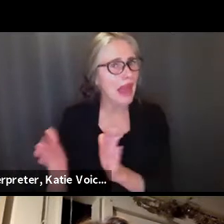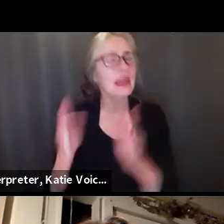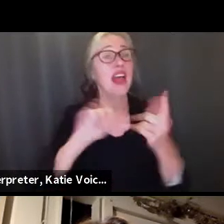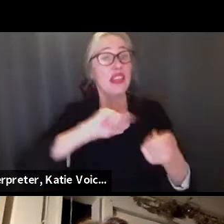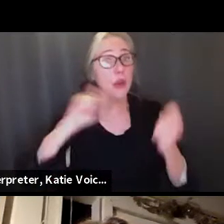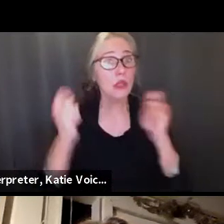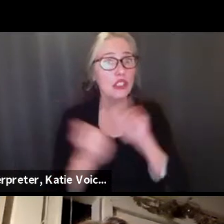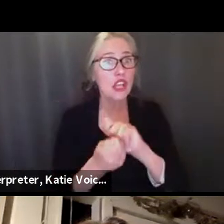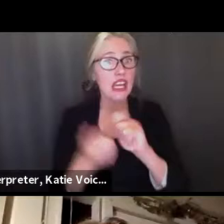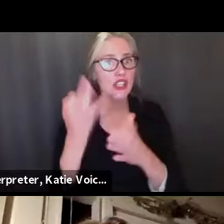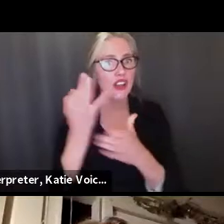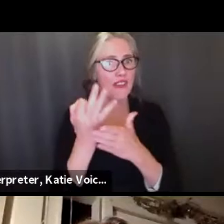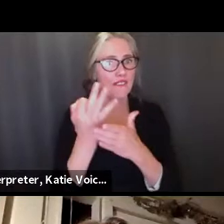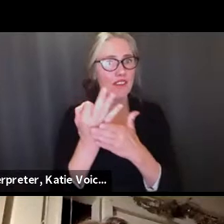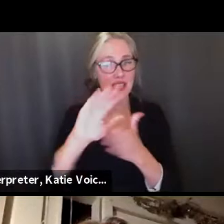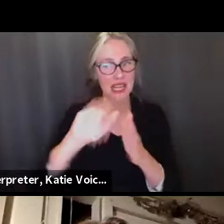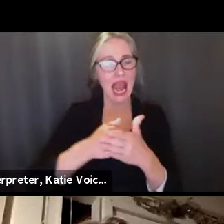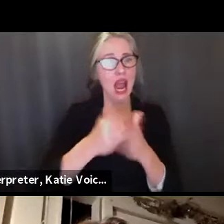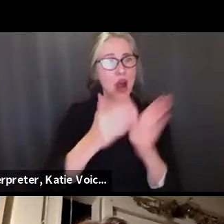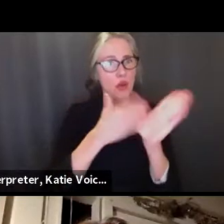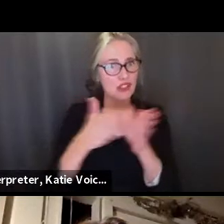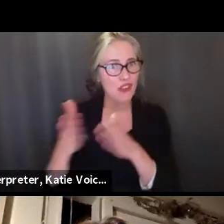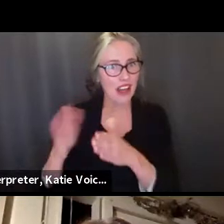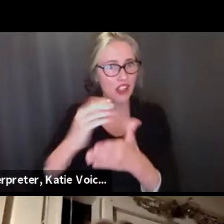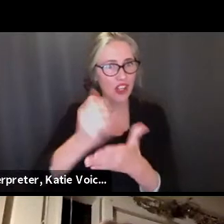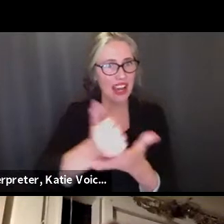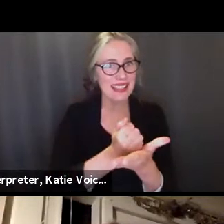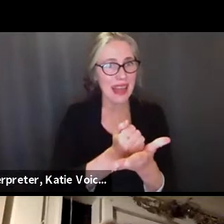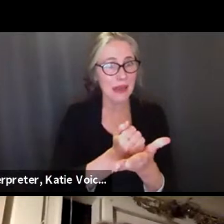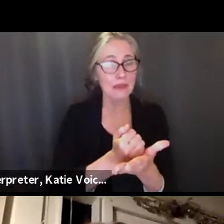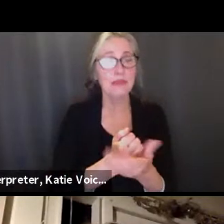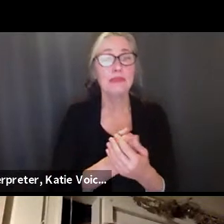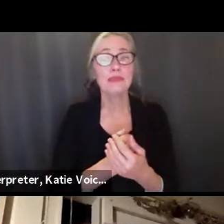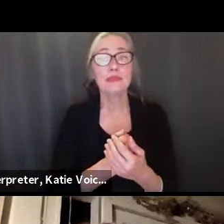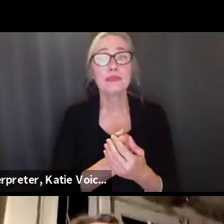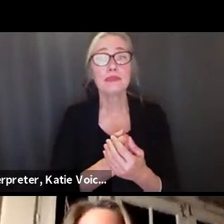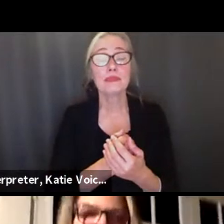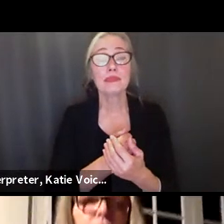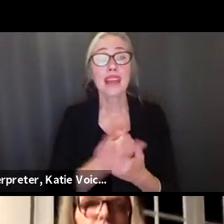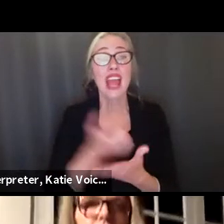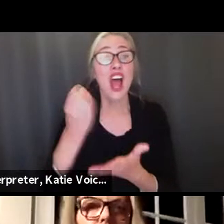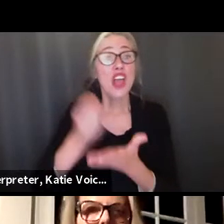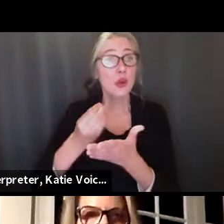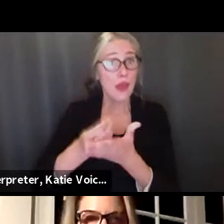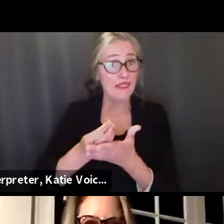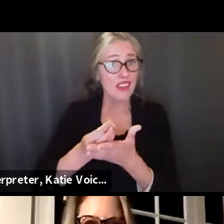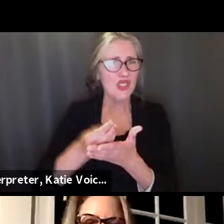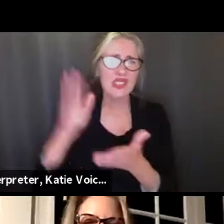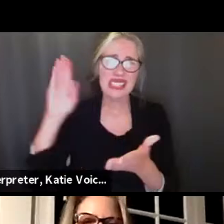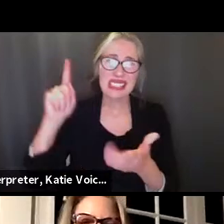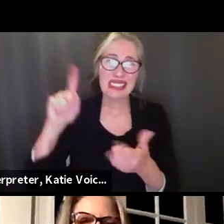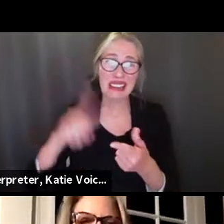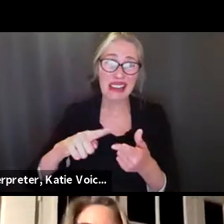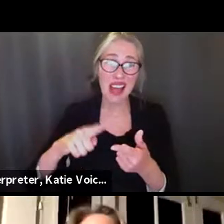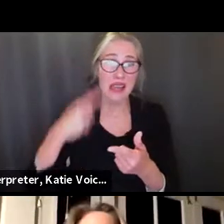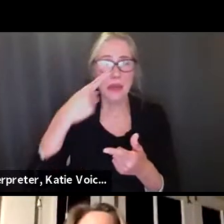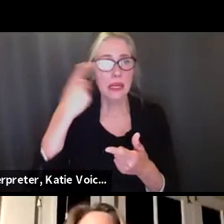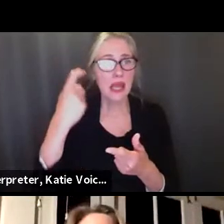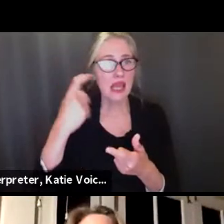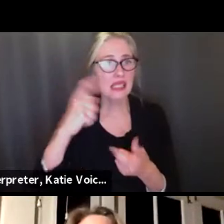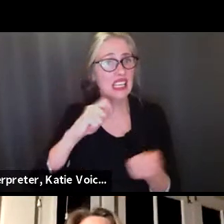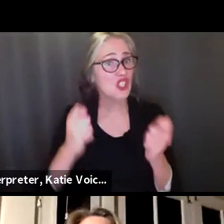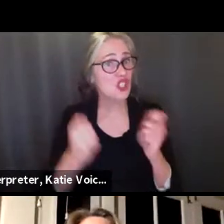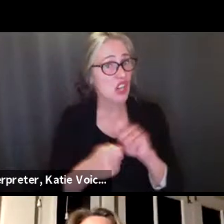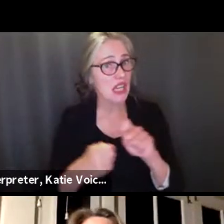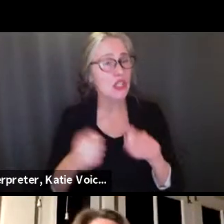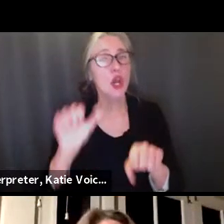our funding strategies. As First Five revenues continue to decline, we have evolved into working